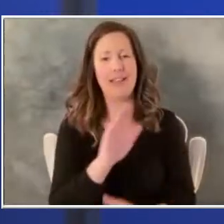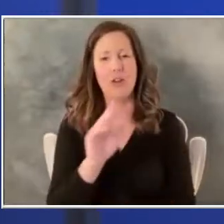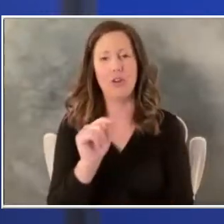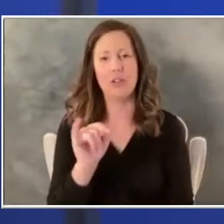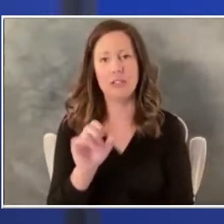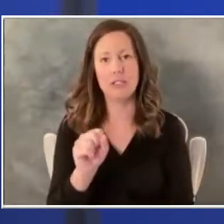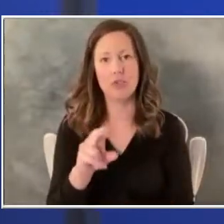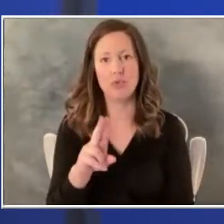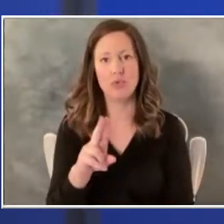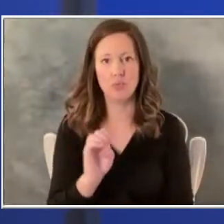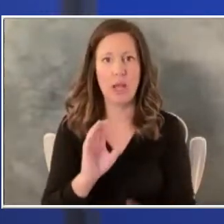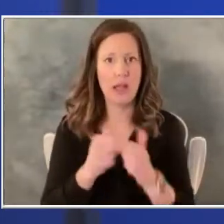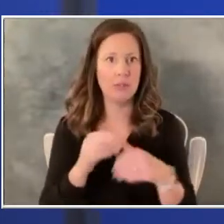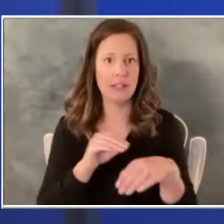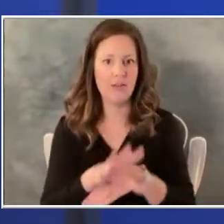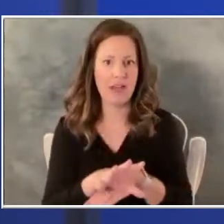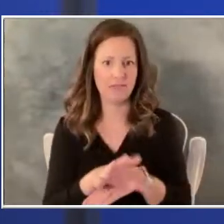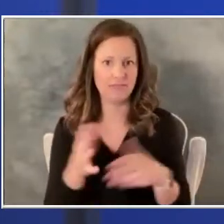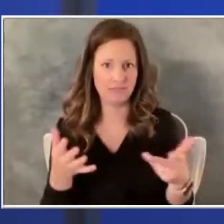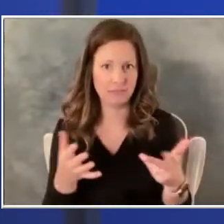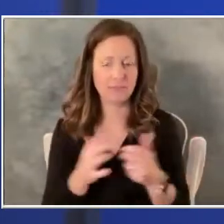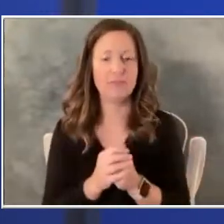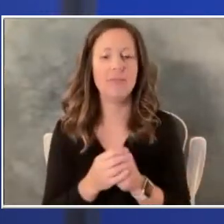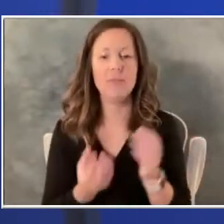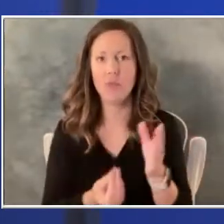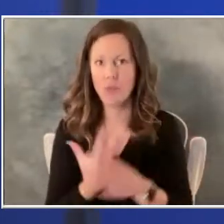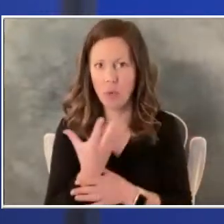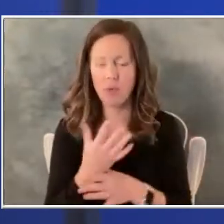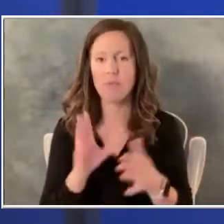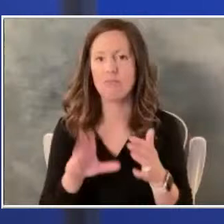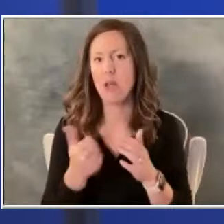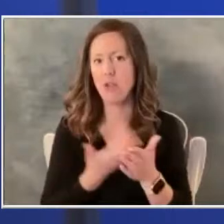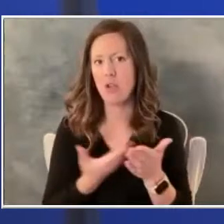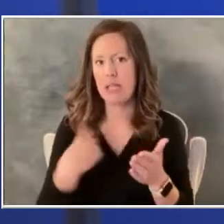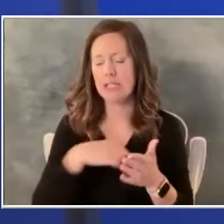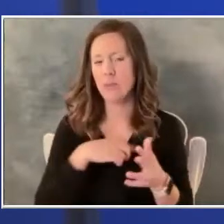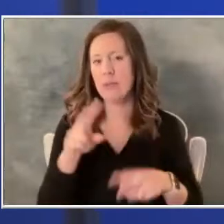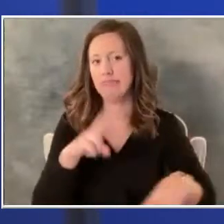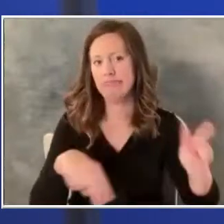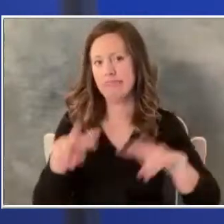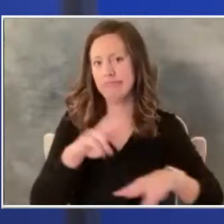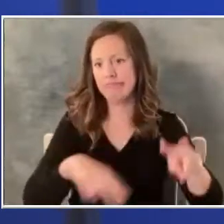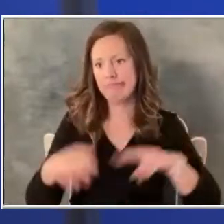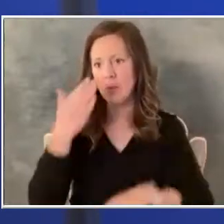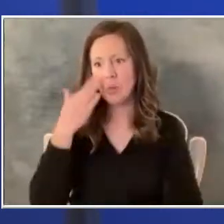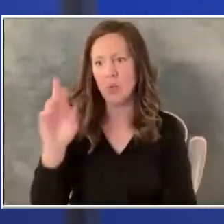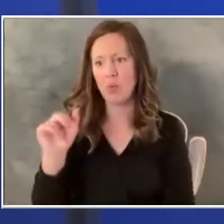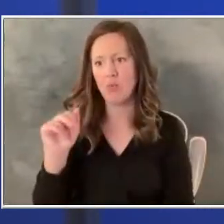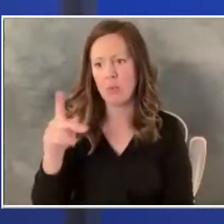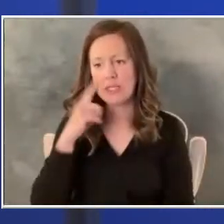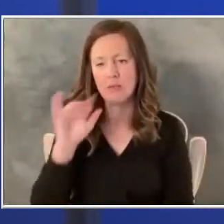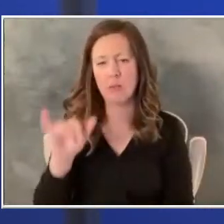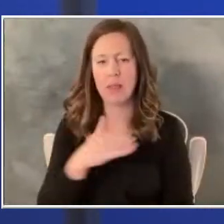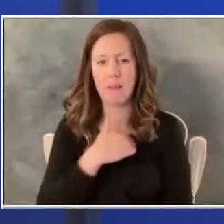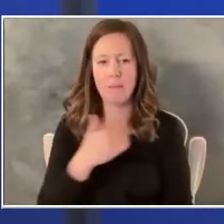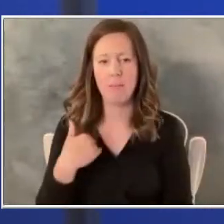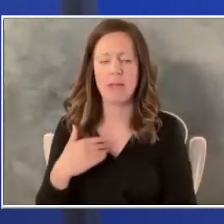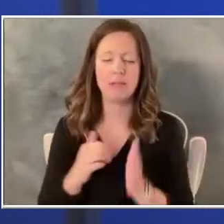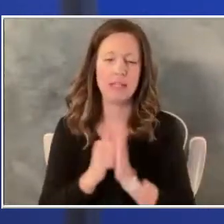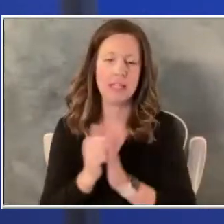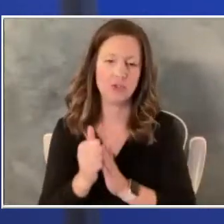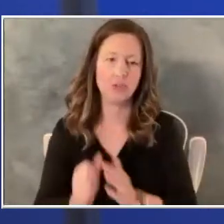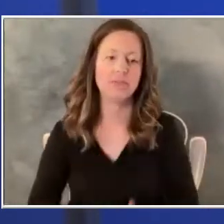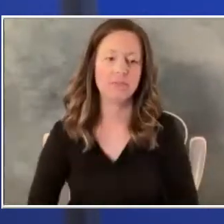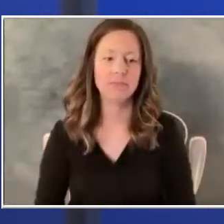breast tissue proliferation, growth, and other things that are known risk biomarkers for breast cancer. So the bottom line